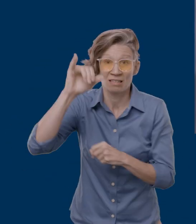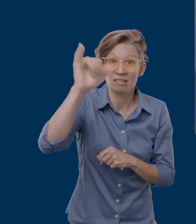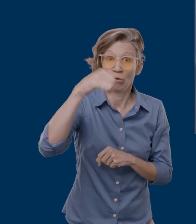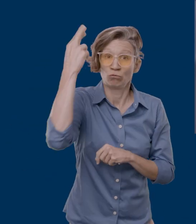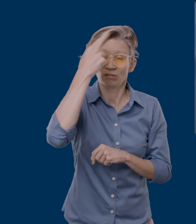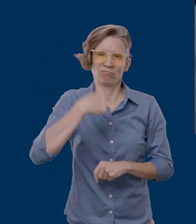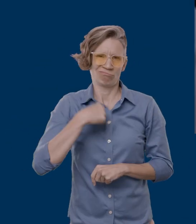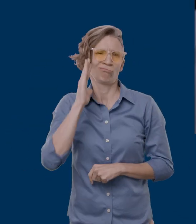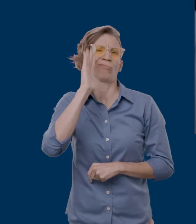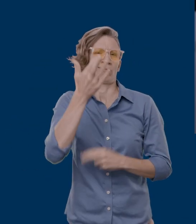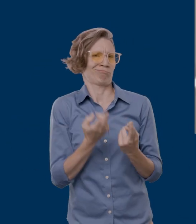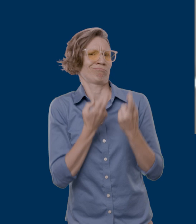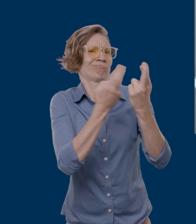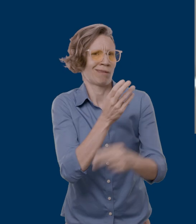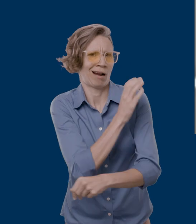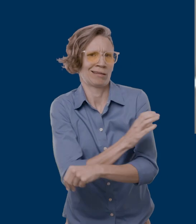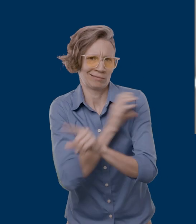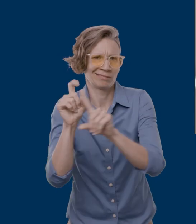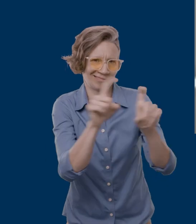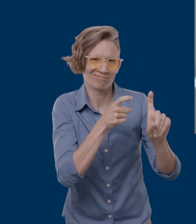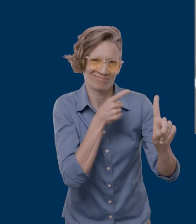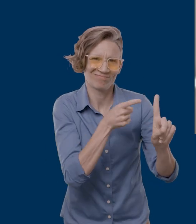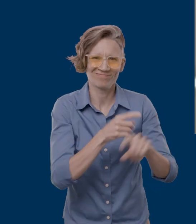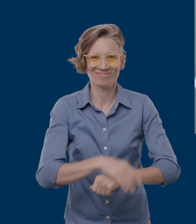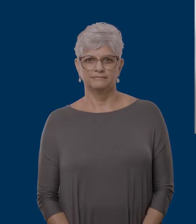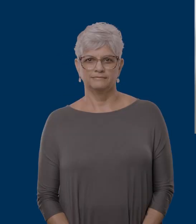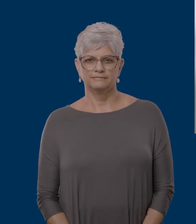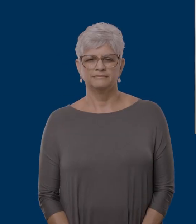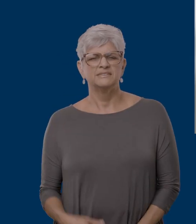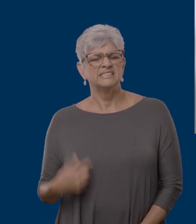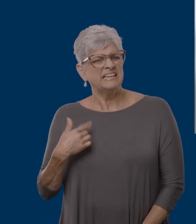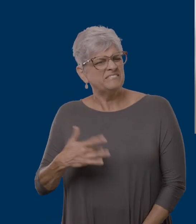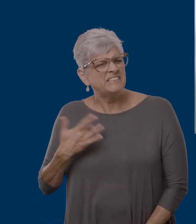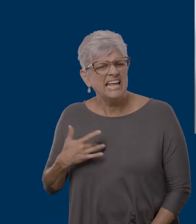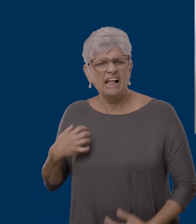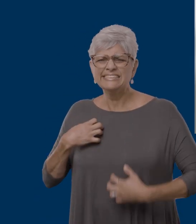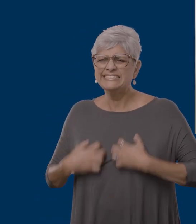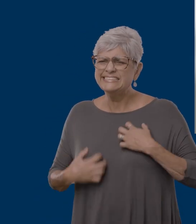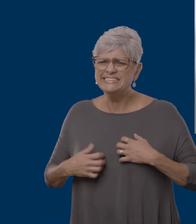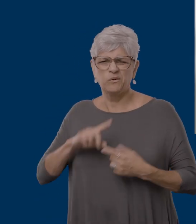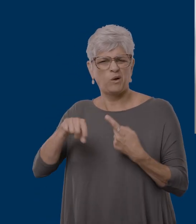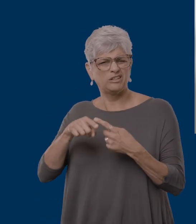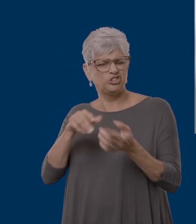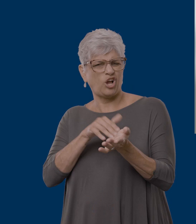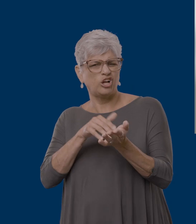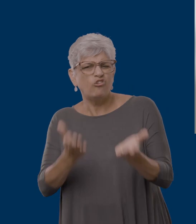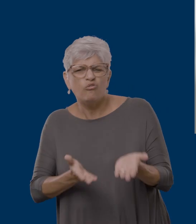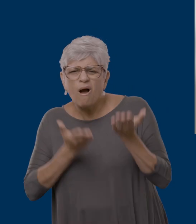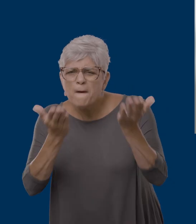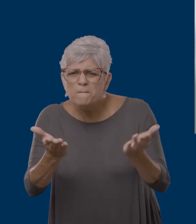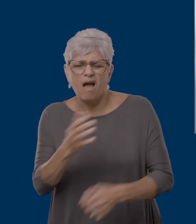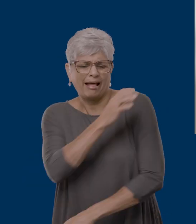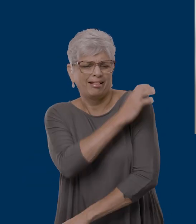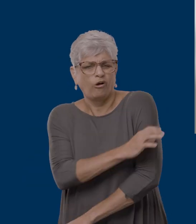significant toxicity, often I will recommend a clinical trial in that situation. I felt a little uneasy at first when Dr. Barr recommended the